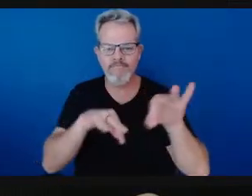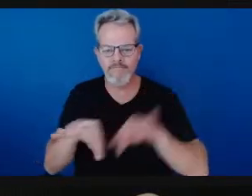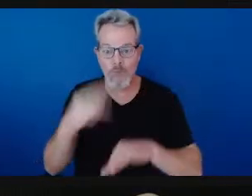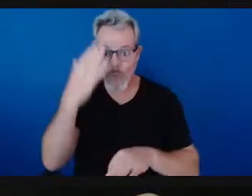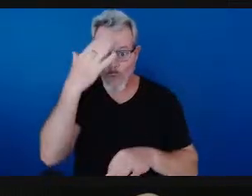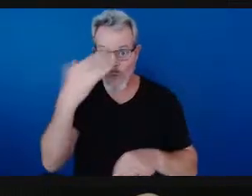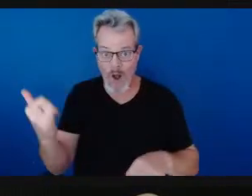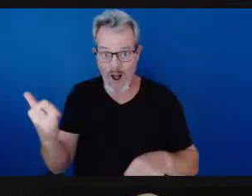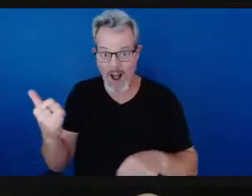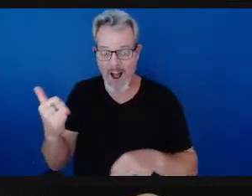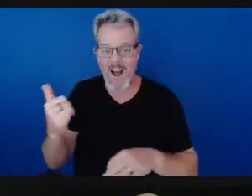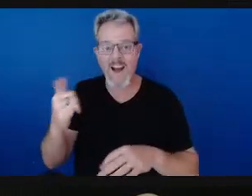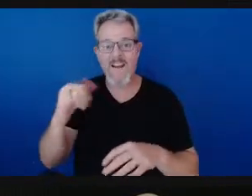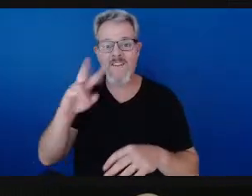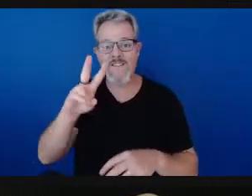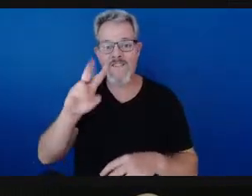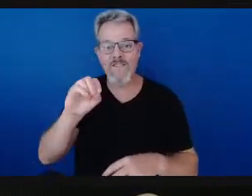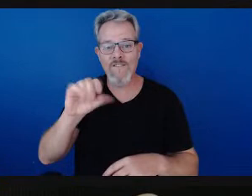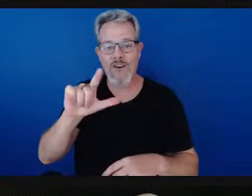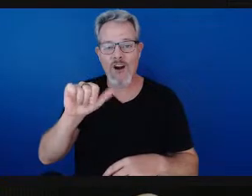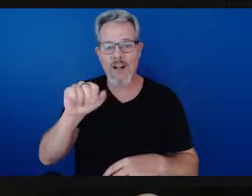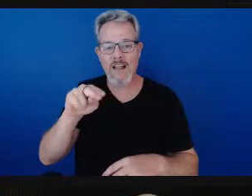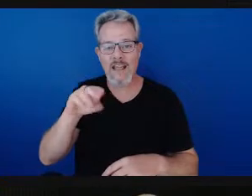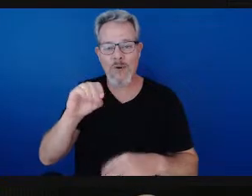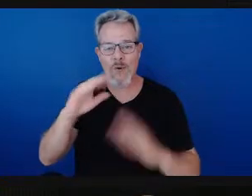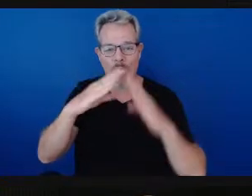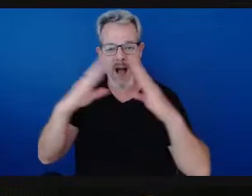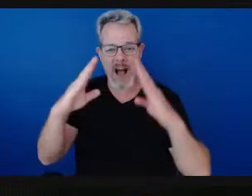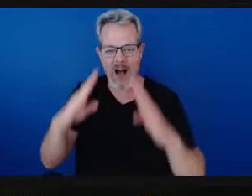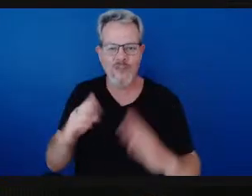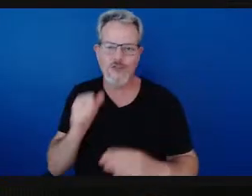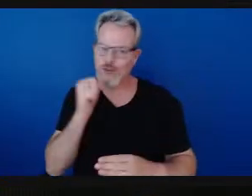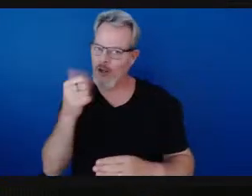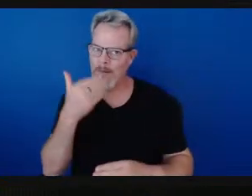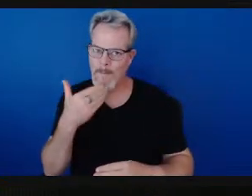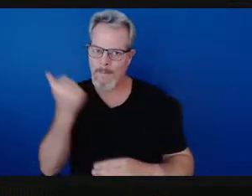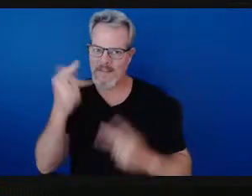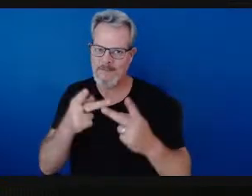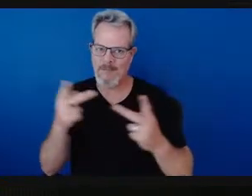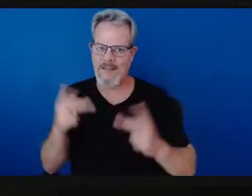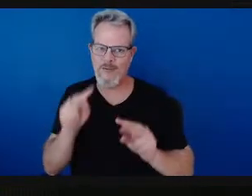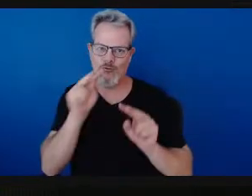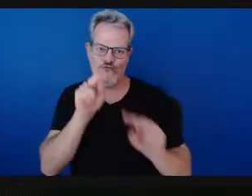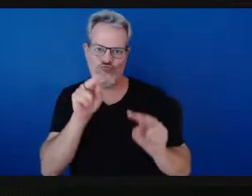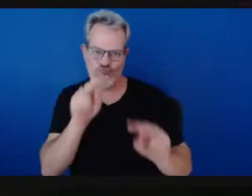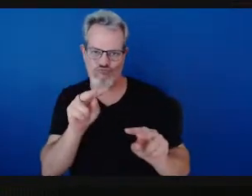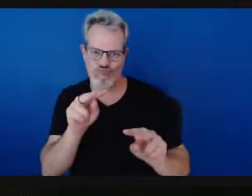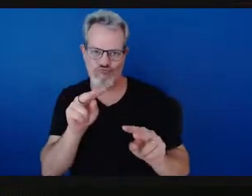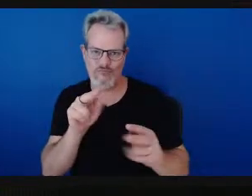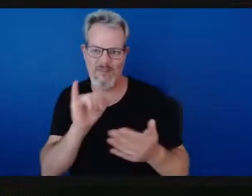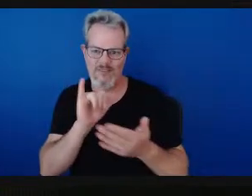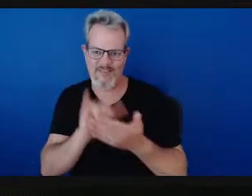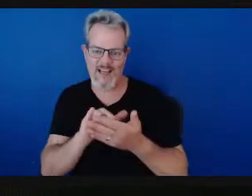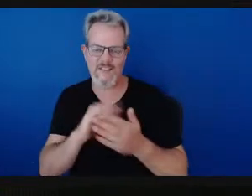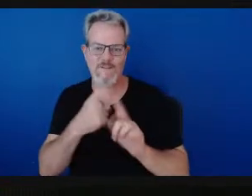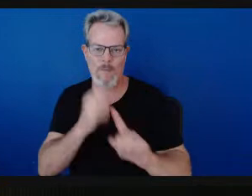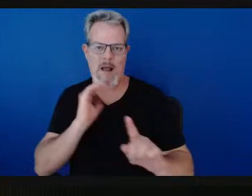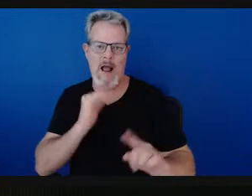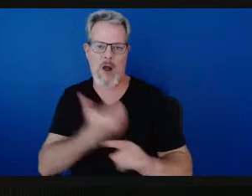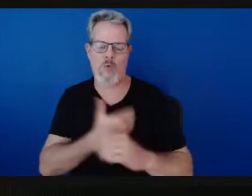volcano house may not be the best viewpoint unless conditions change based on this camera that the national park